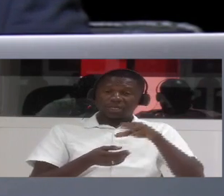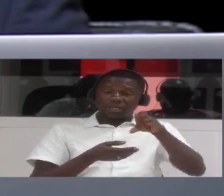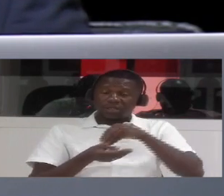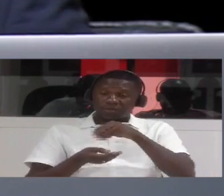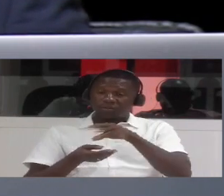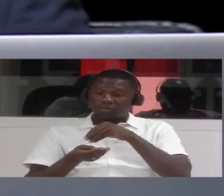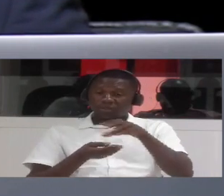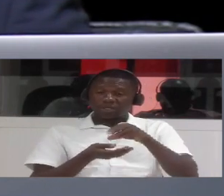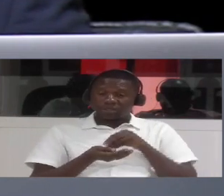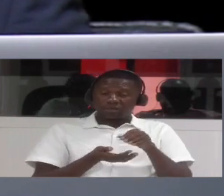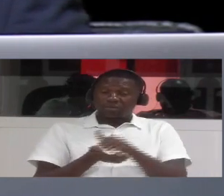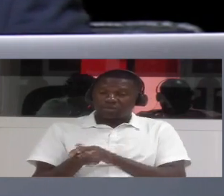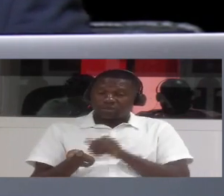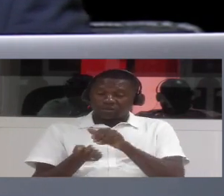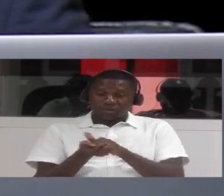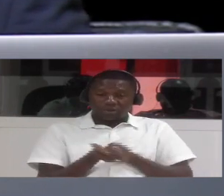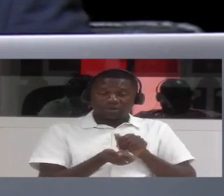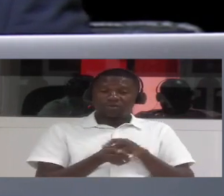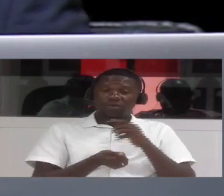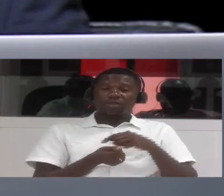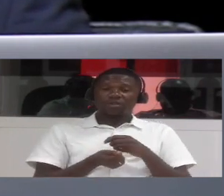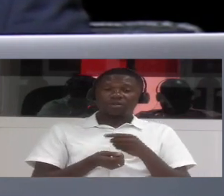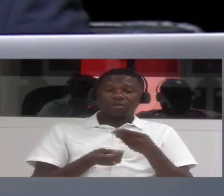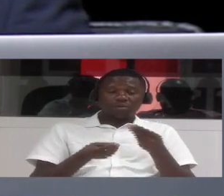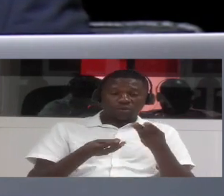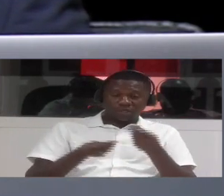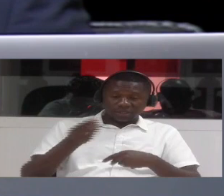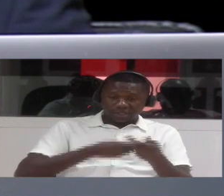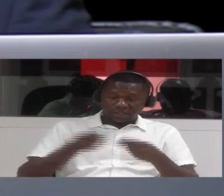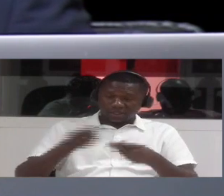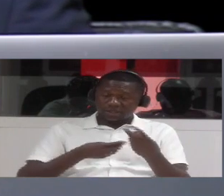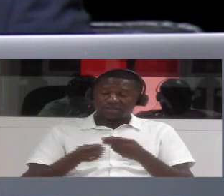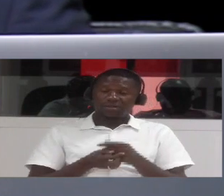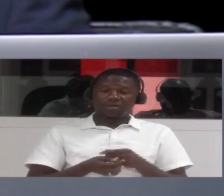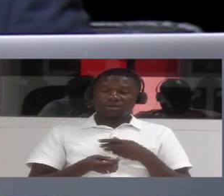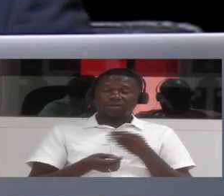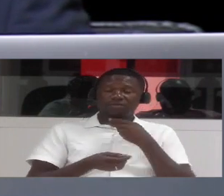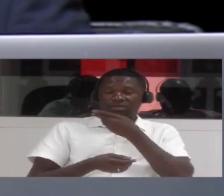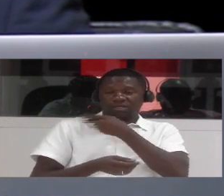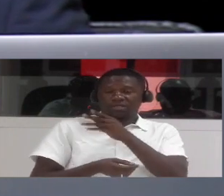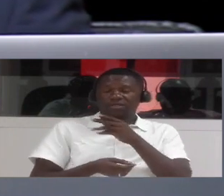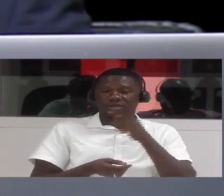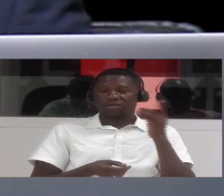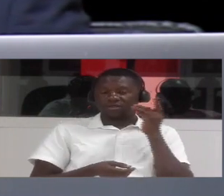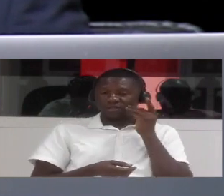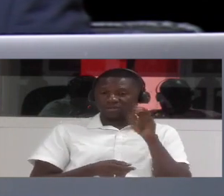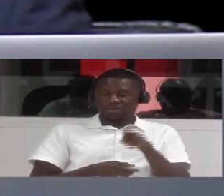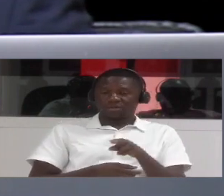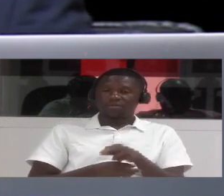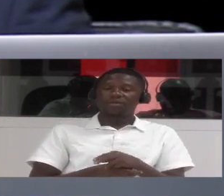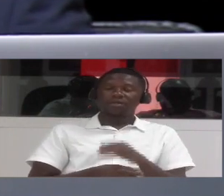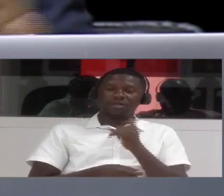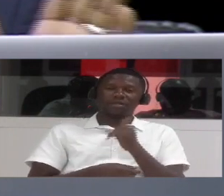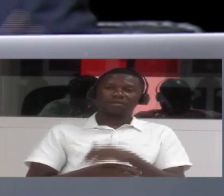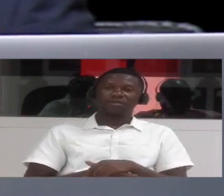changers. But he was released same day. Yes, he was released the same day. So he's not of the same ilk with Baba Gale